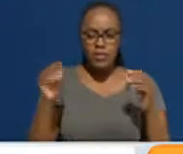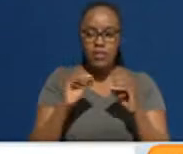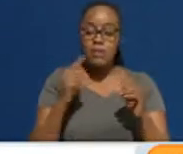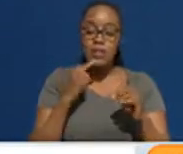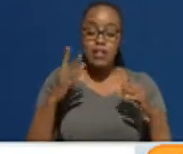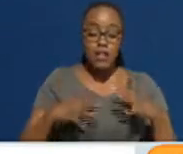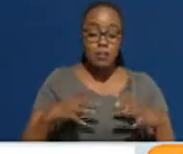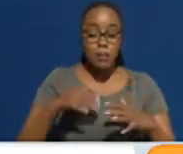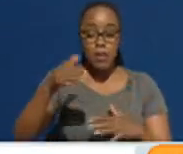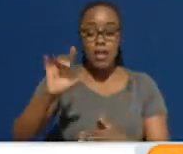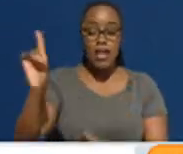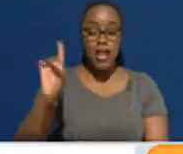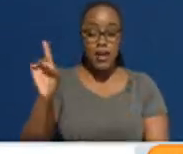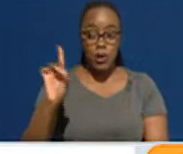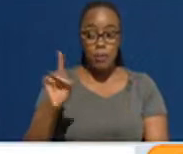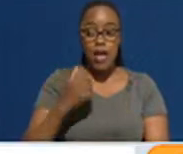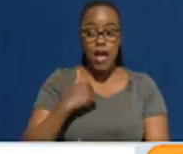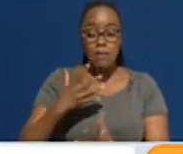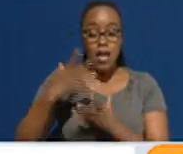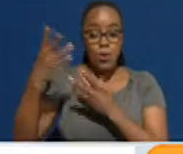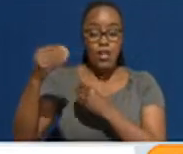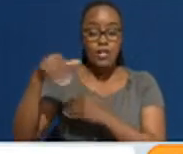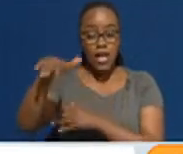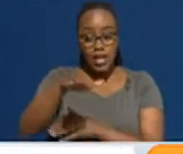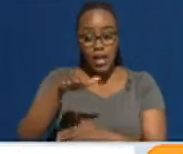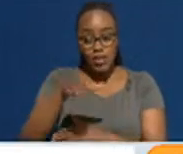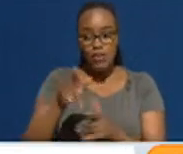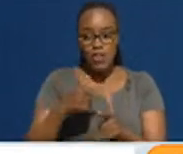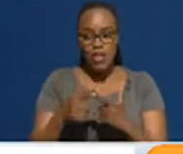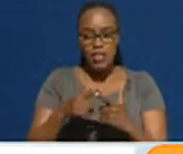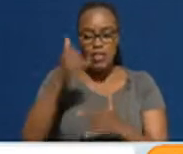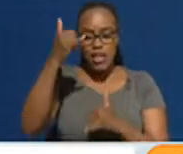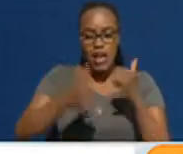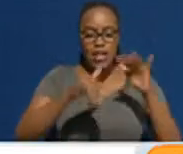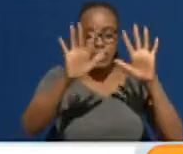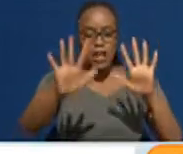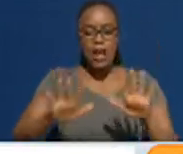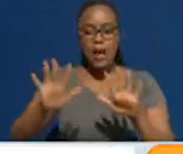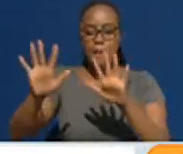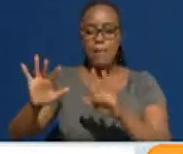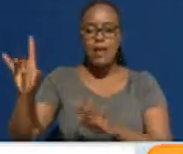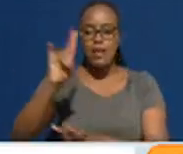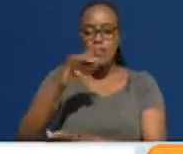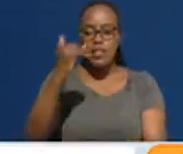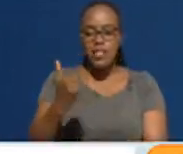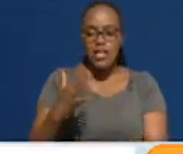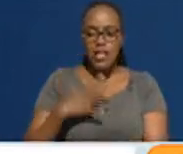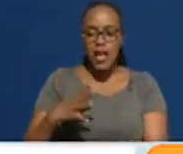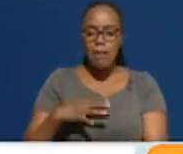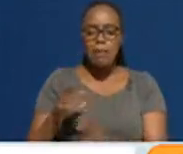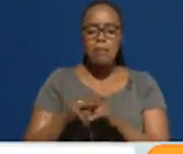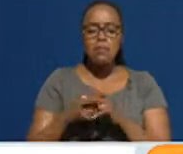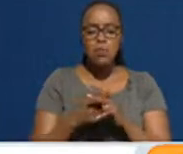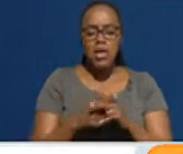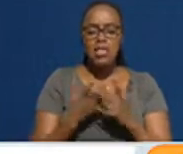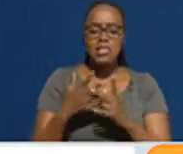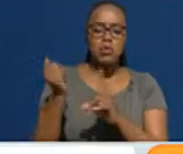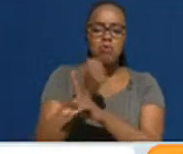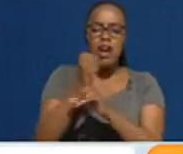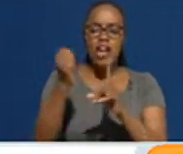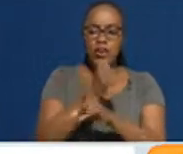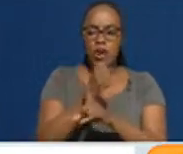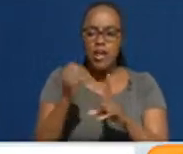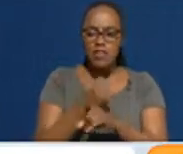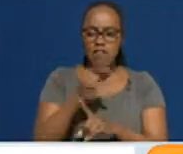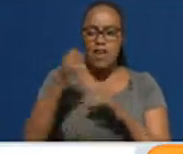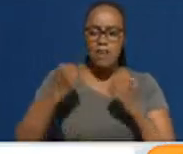people of Nairobi. Yeah, there's a time I went somewhere, and it was the last campaign day, and some young guy tried to cause chaos.